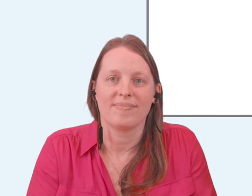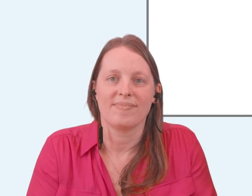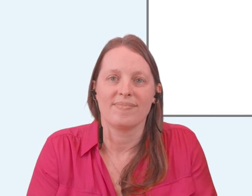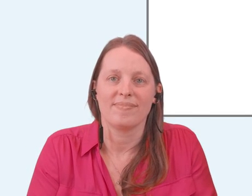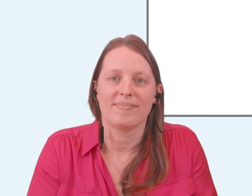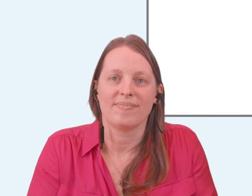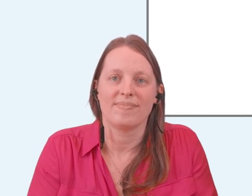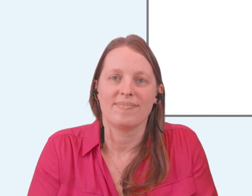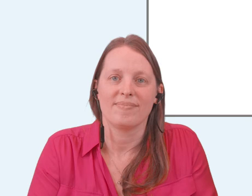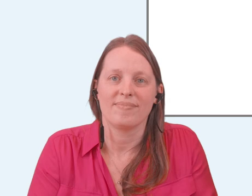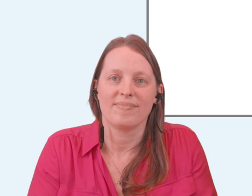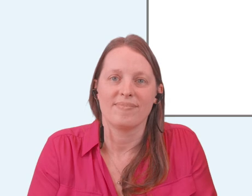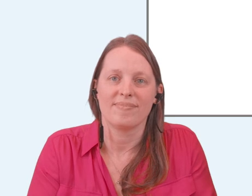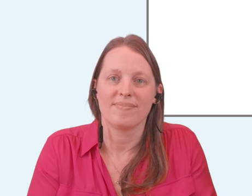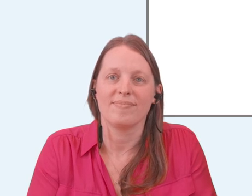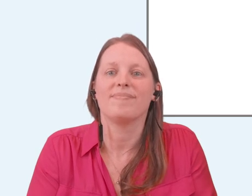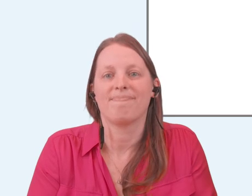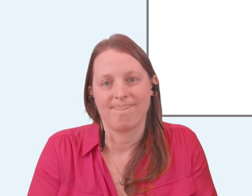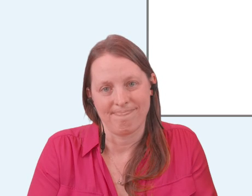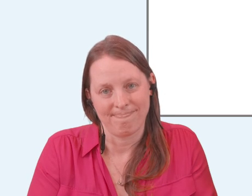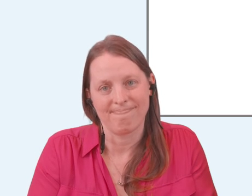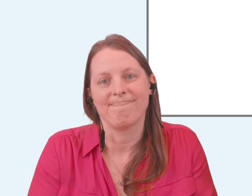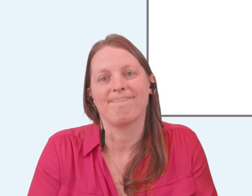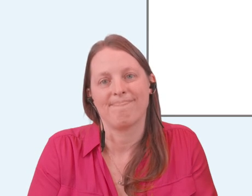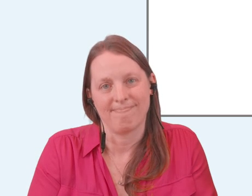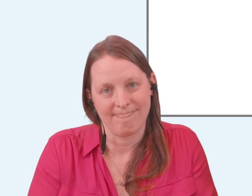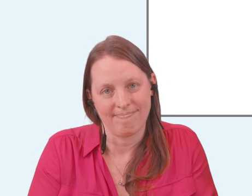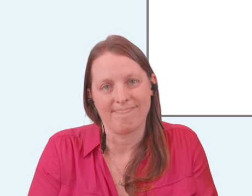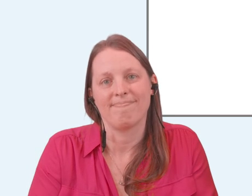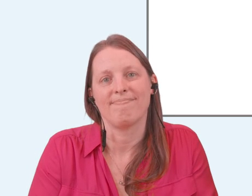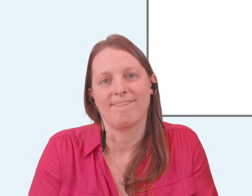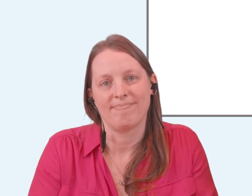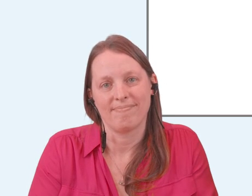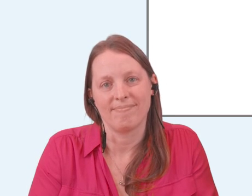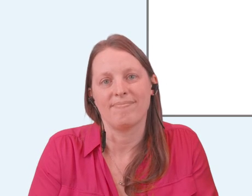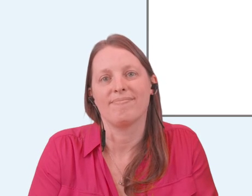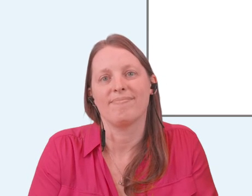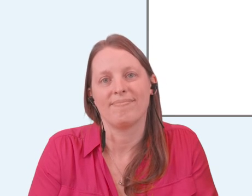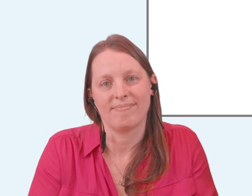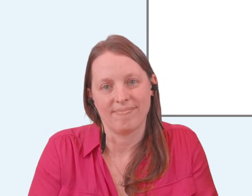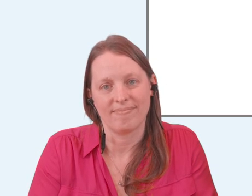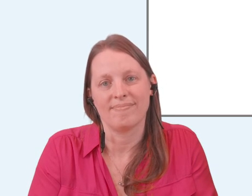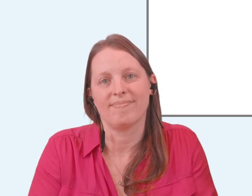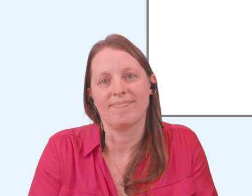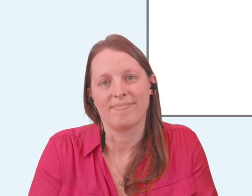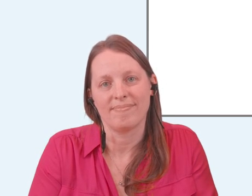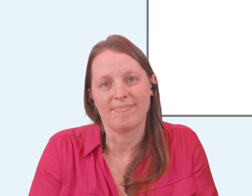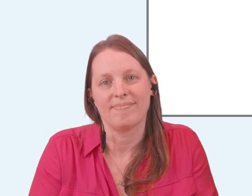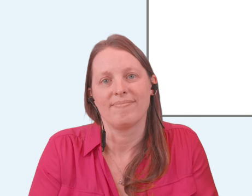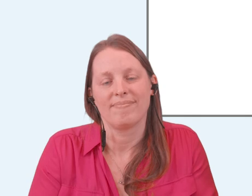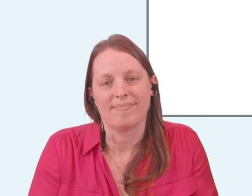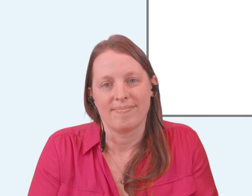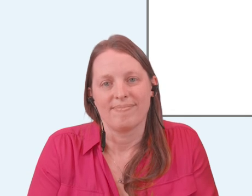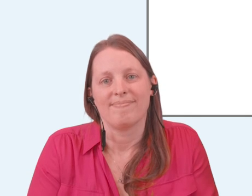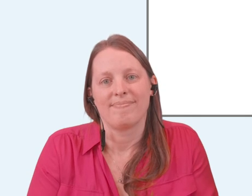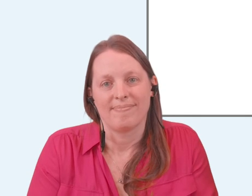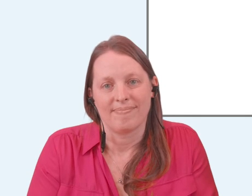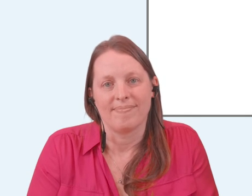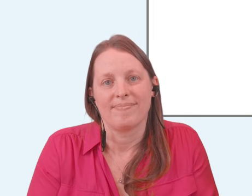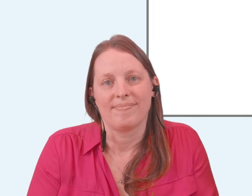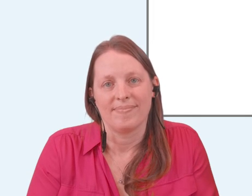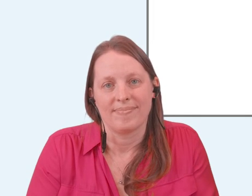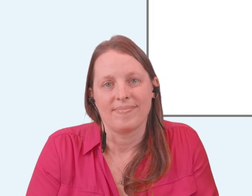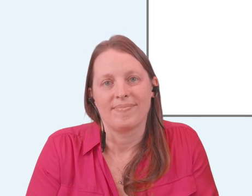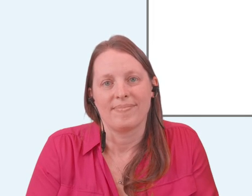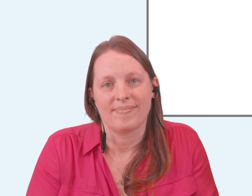Do the oculomotor examination in order to avoid to put aside the central lesions,